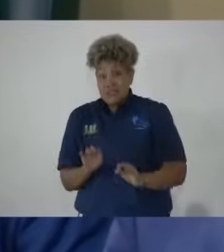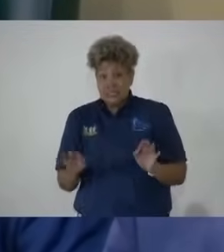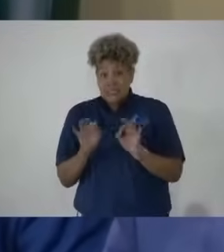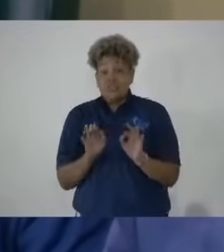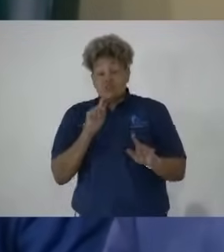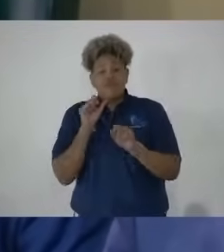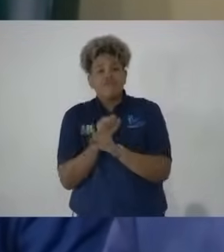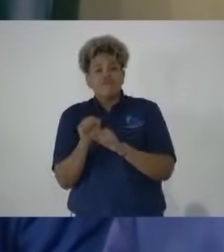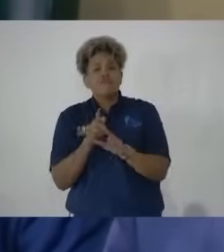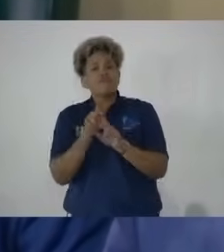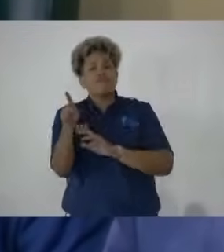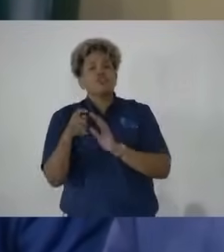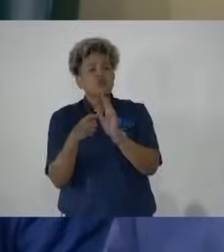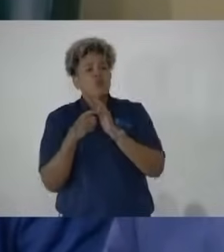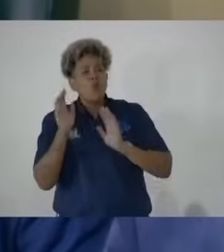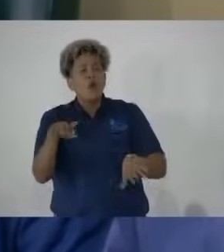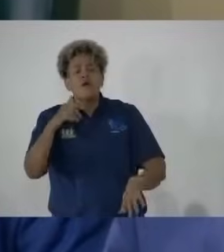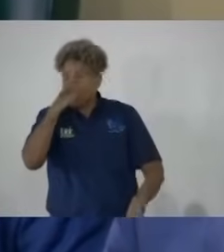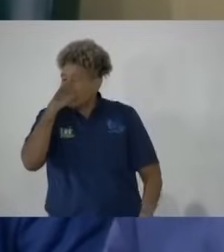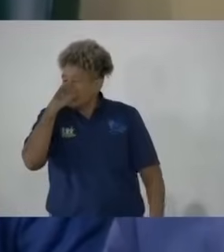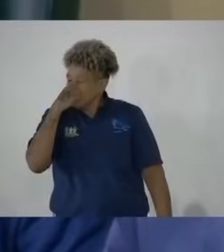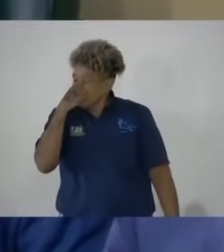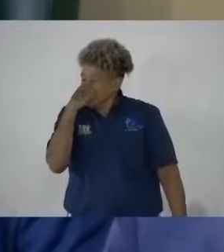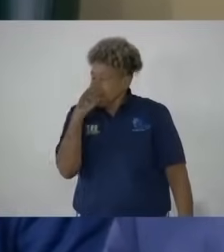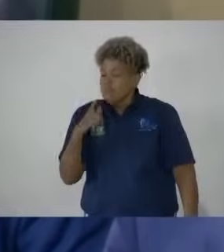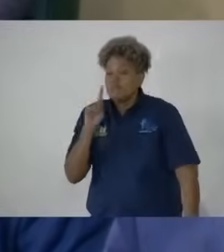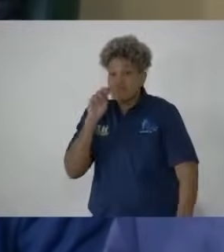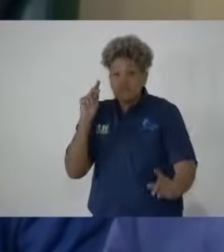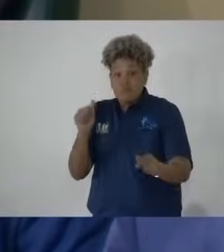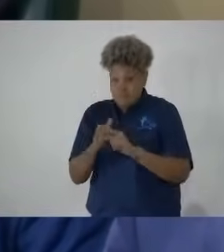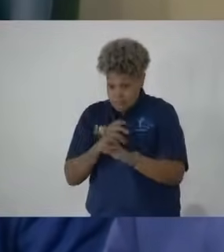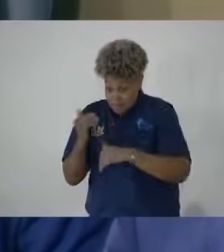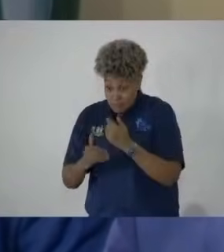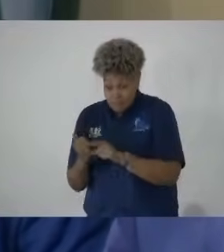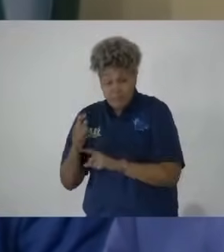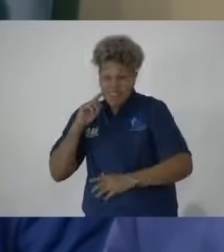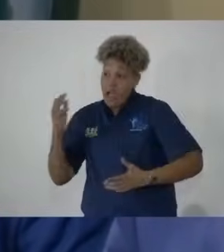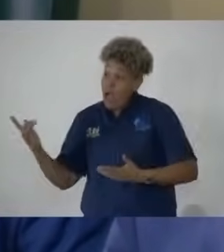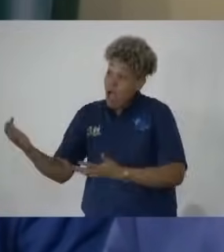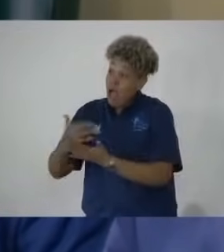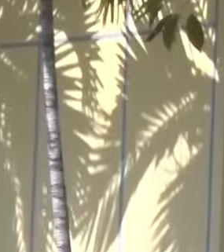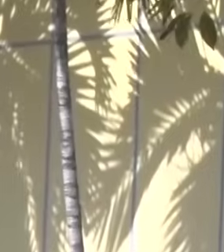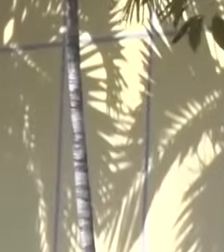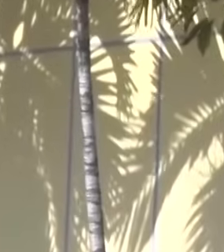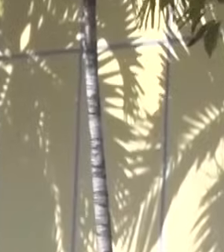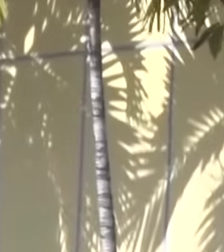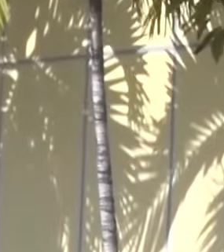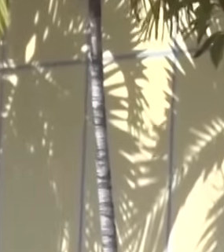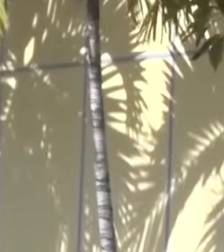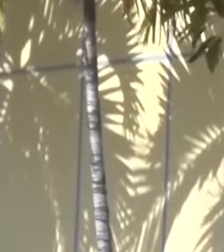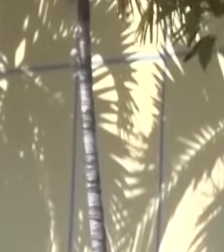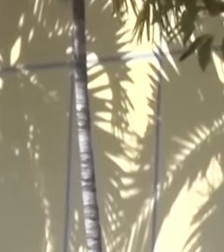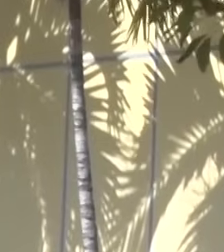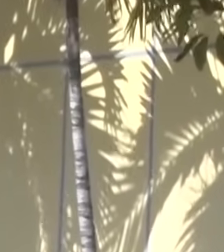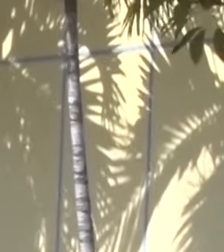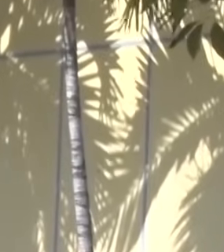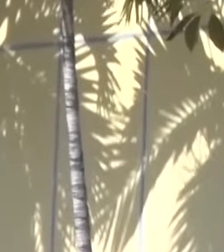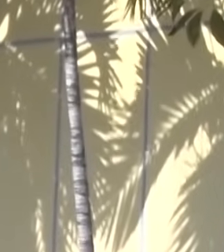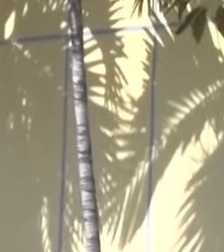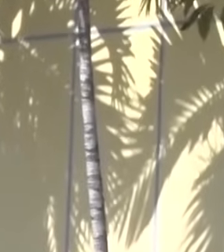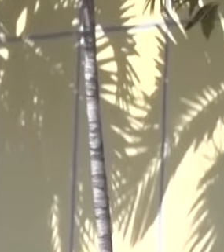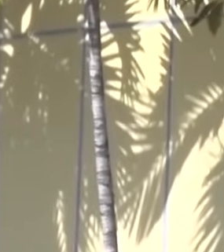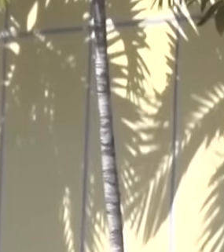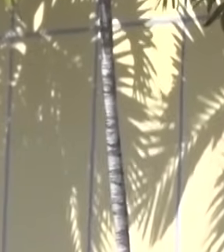requirements. He says funds for the projects are procured from the Consolidated Fund and the Ministry of Finance